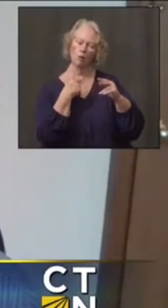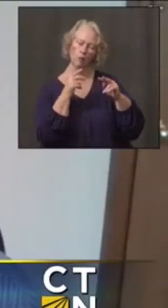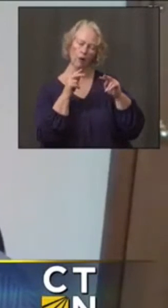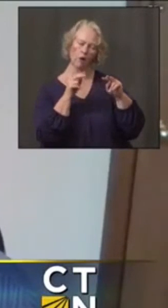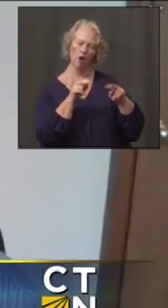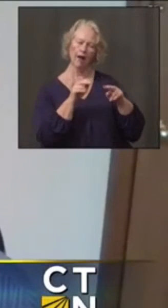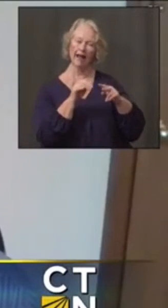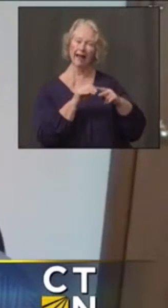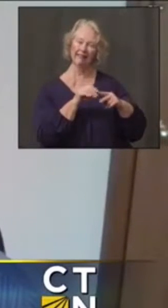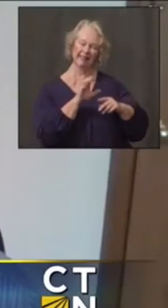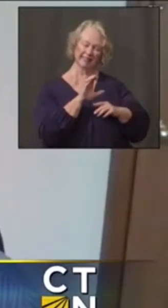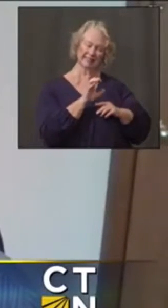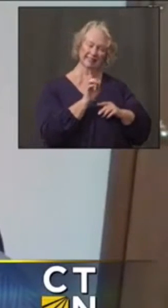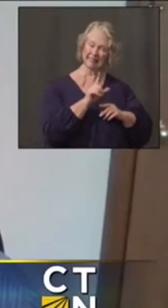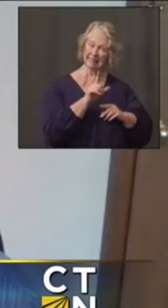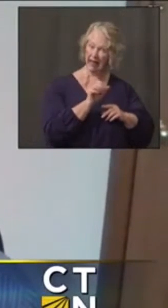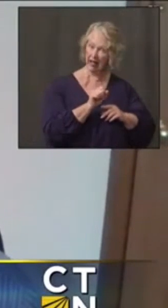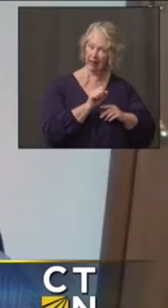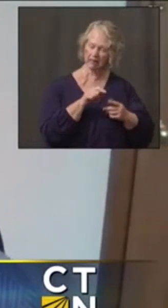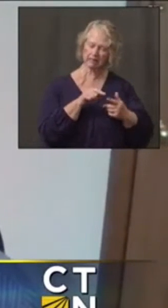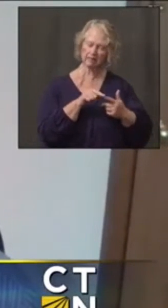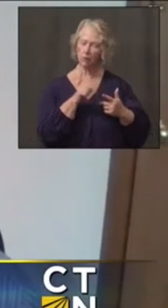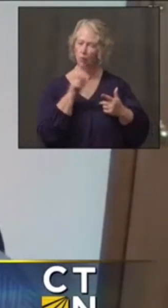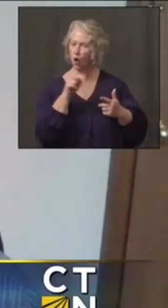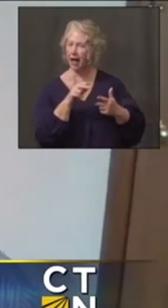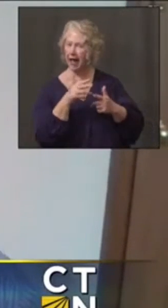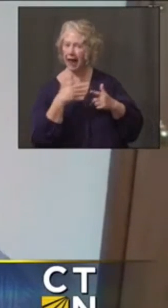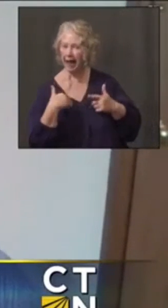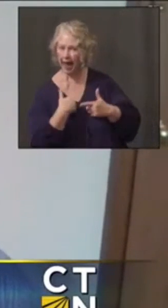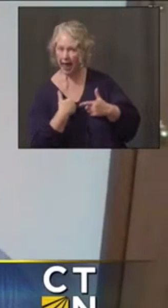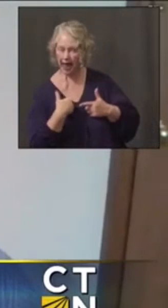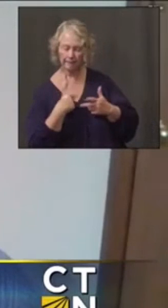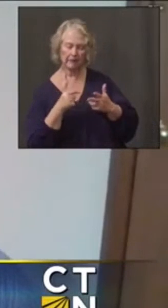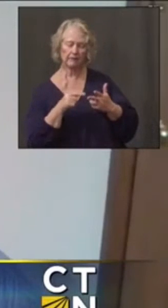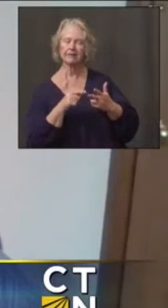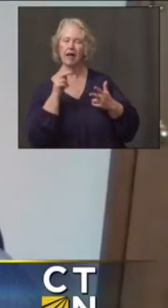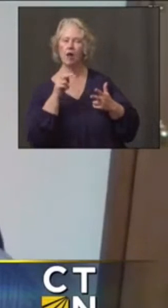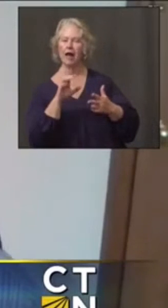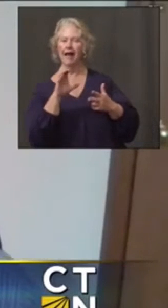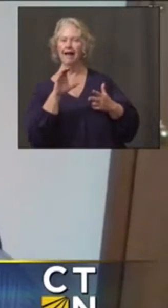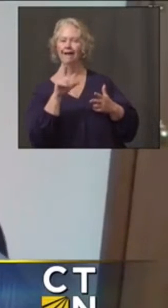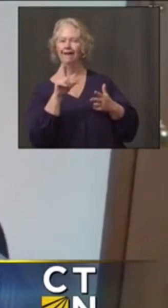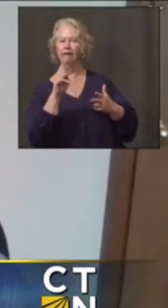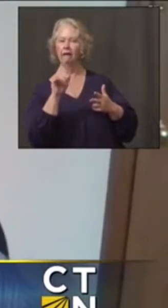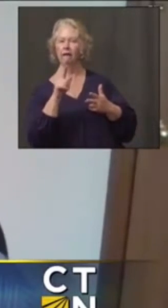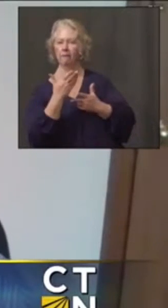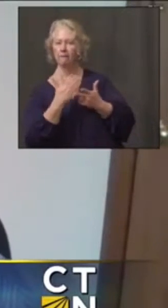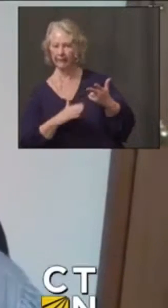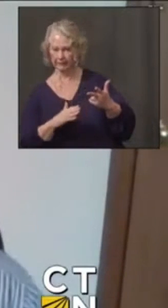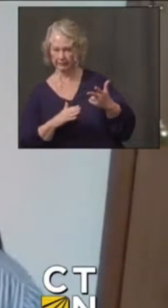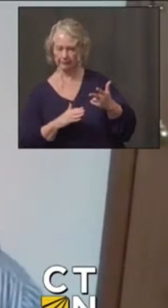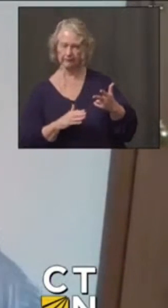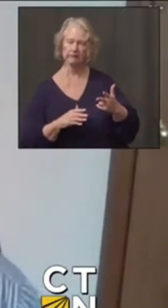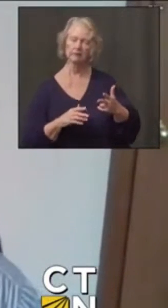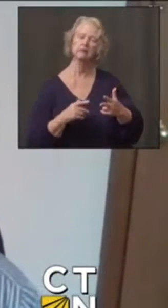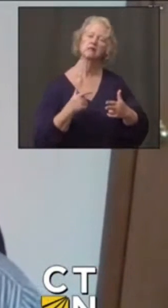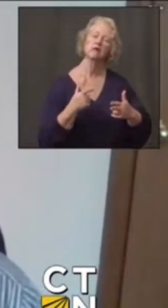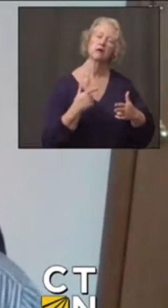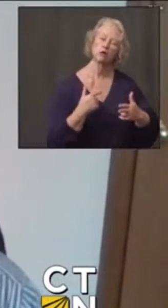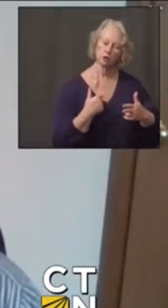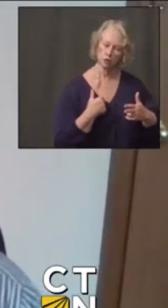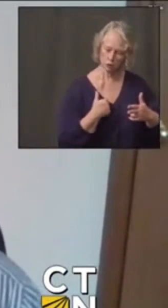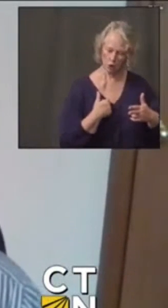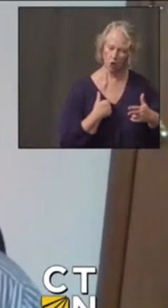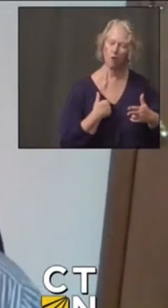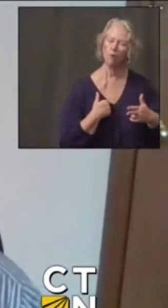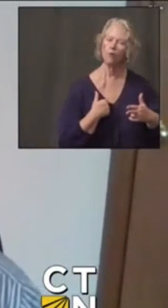cells, in animals, and then into the clinical situation. So we have supported the animal safety